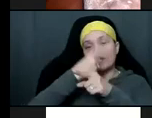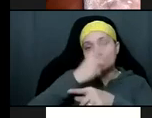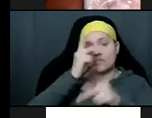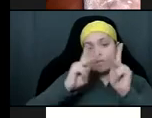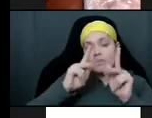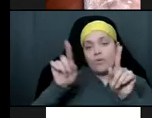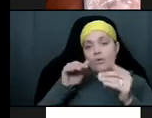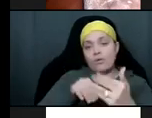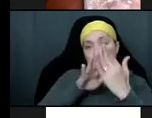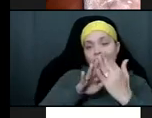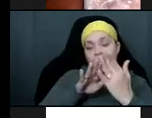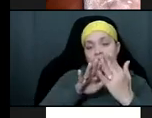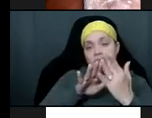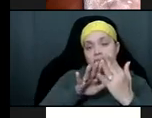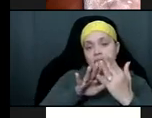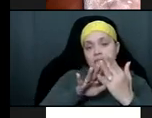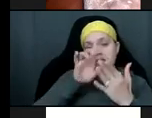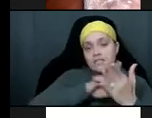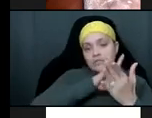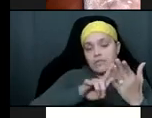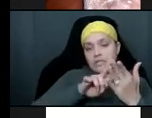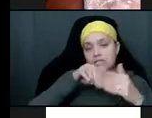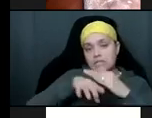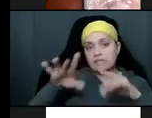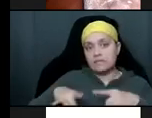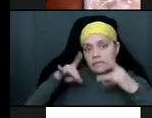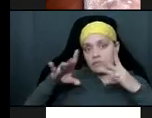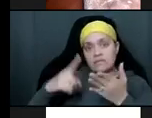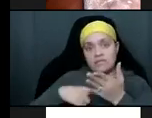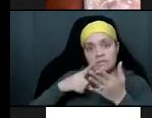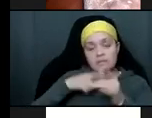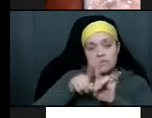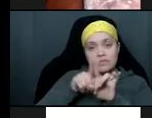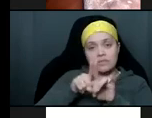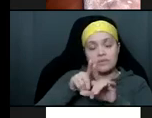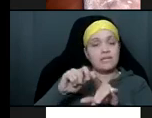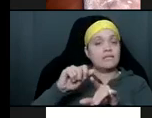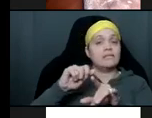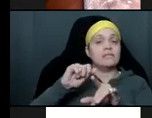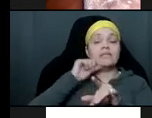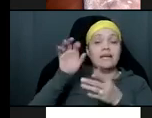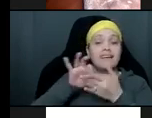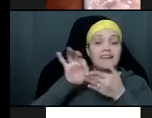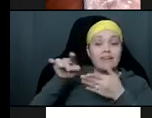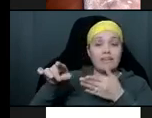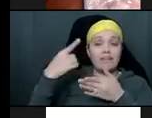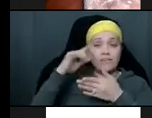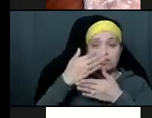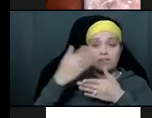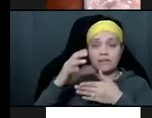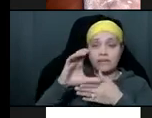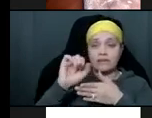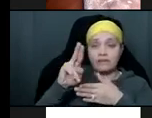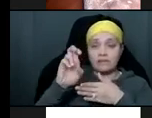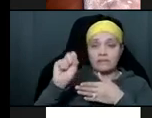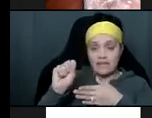often face discrimination in Australia, sometimes even in not counting them for things like